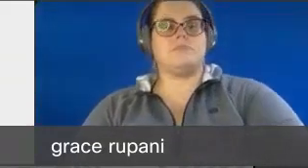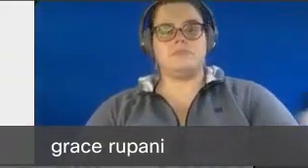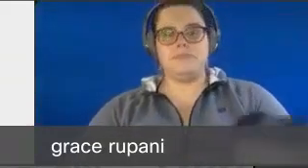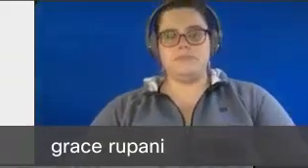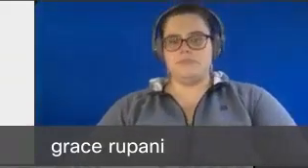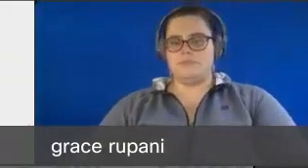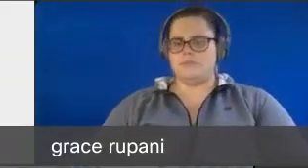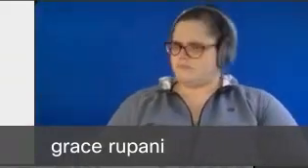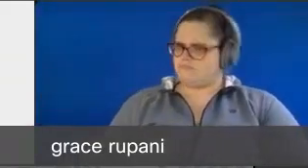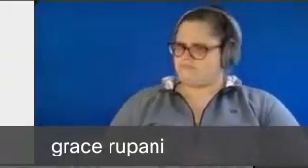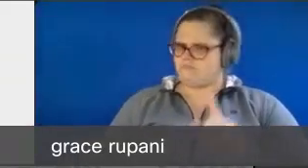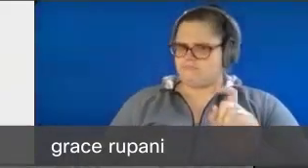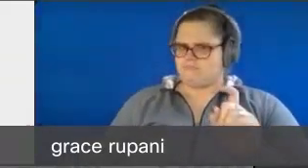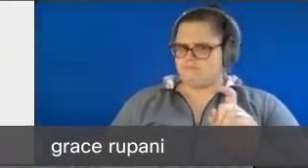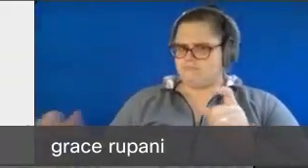Miss Mims,